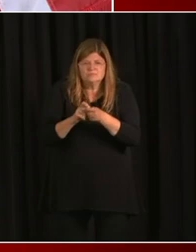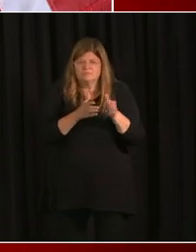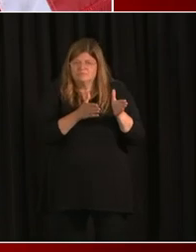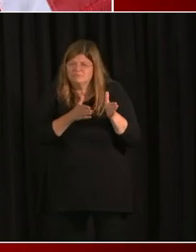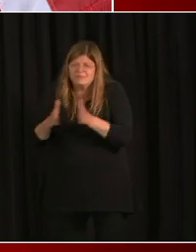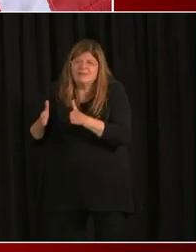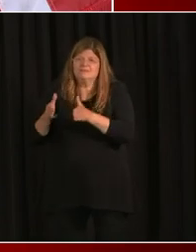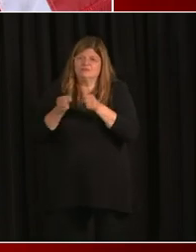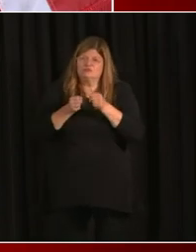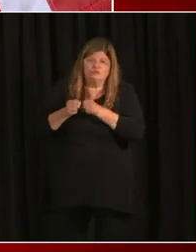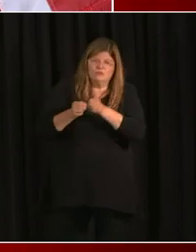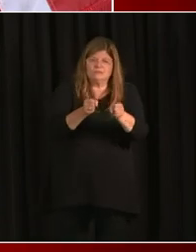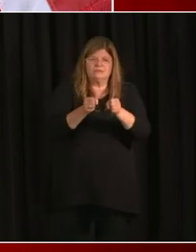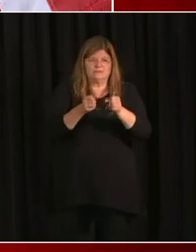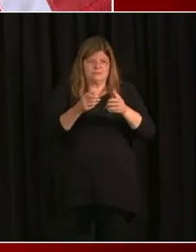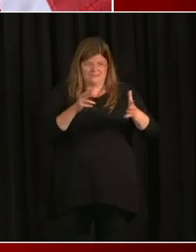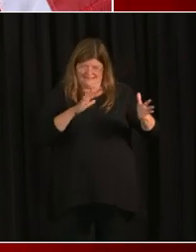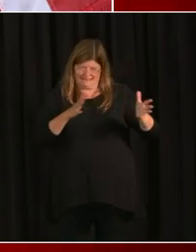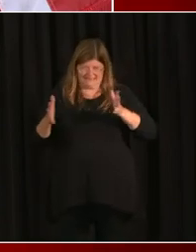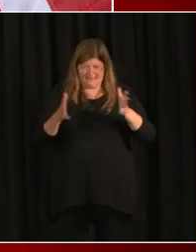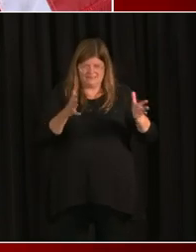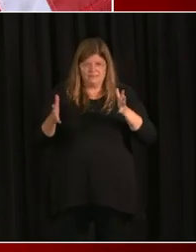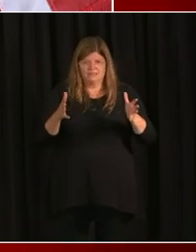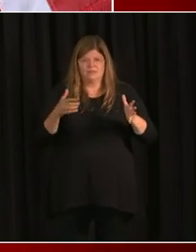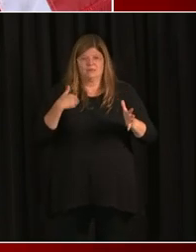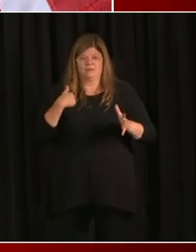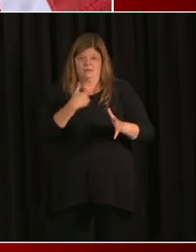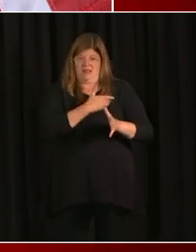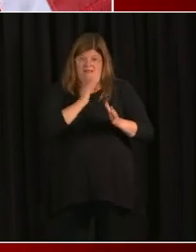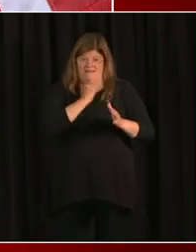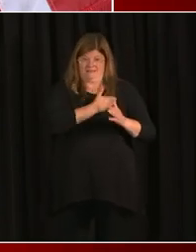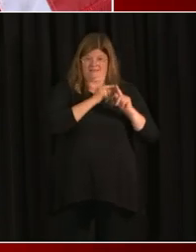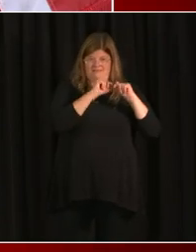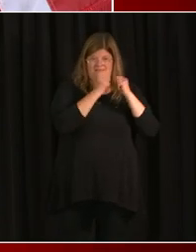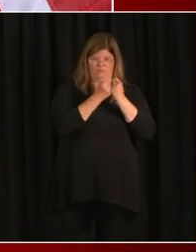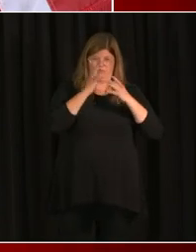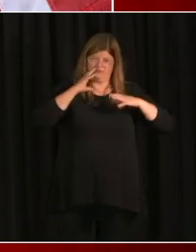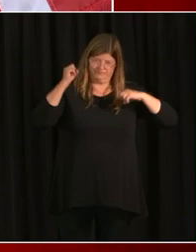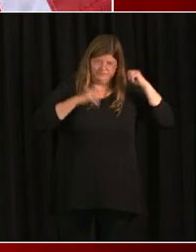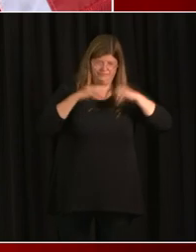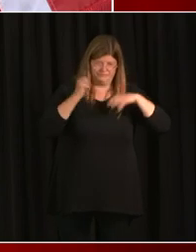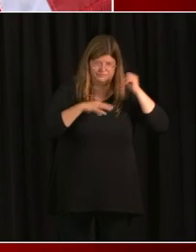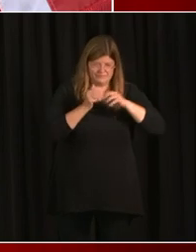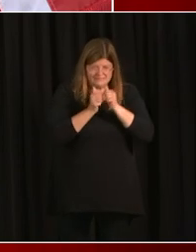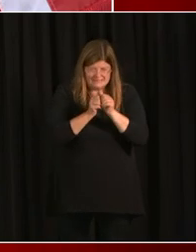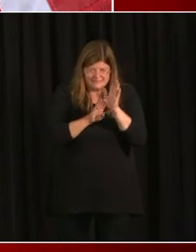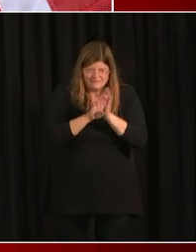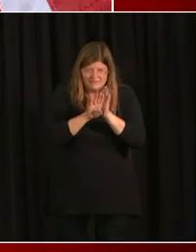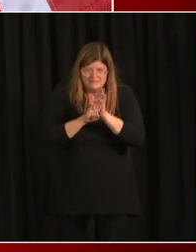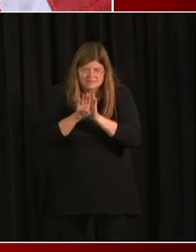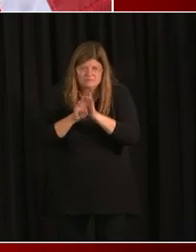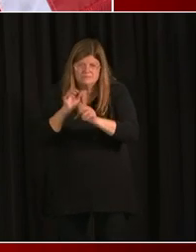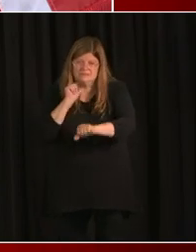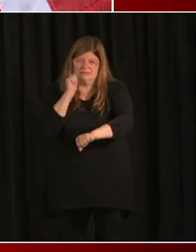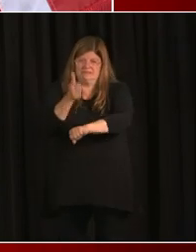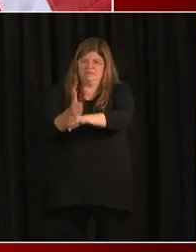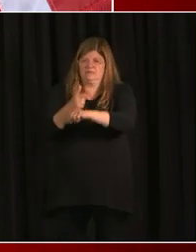strategy differences as our teams are developing and implementing those.